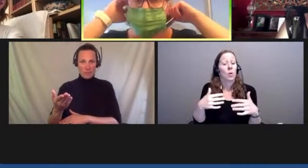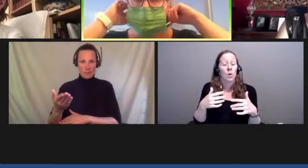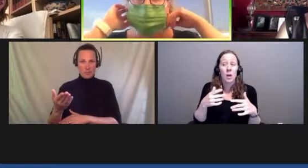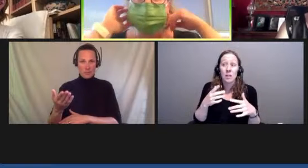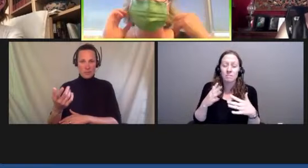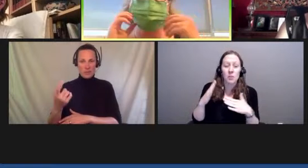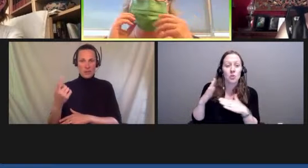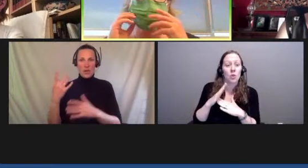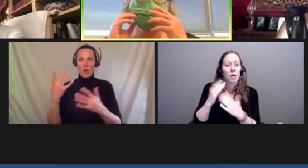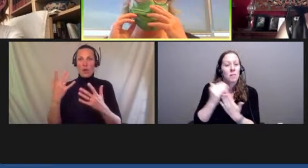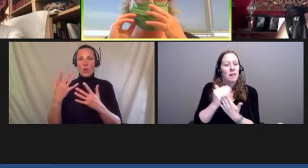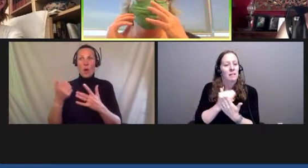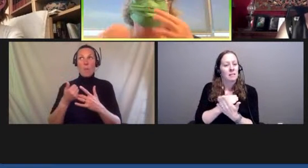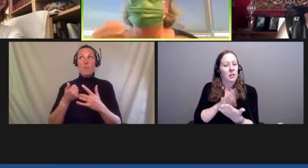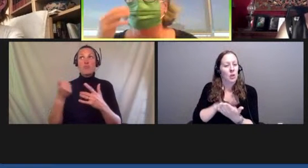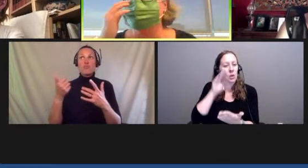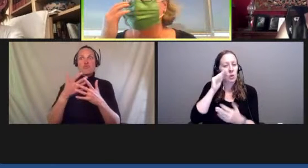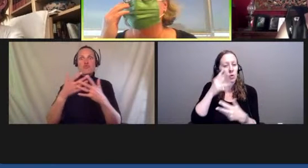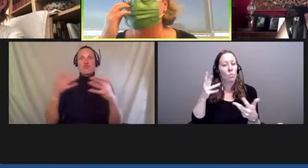do differently?